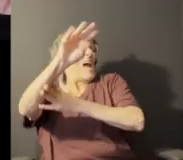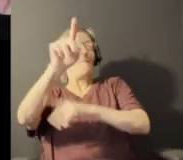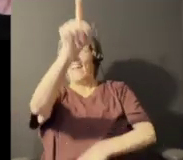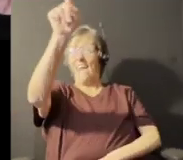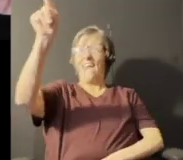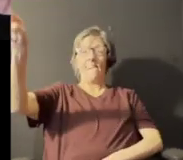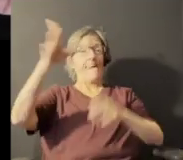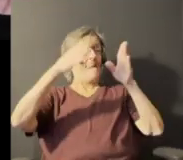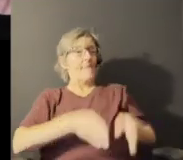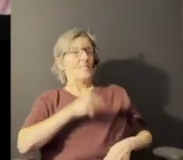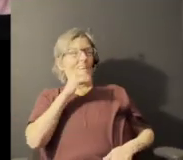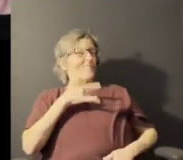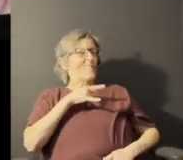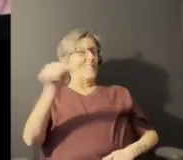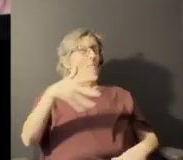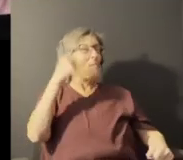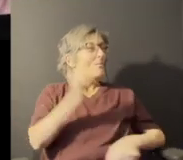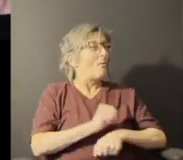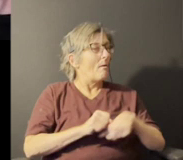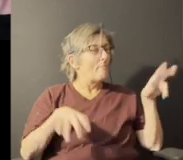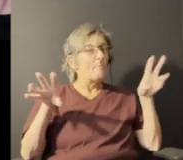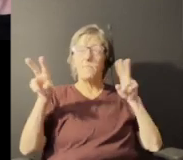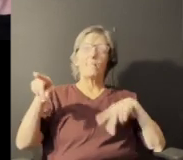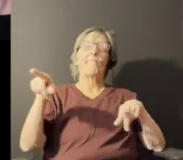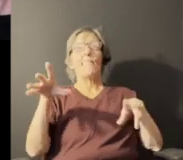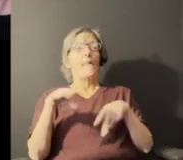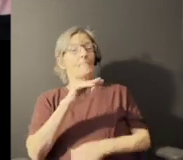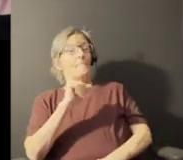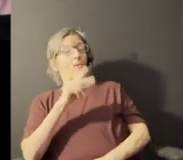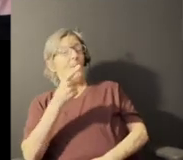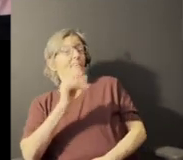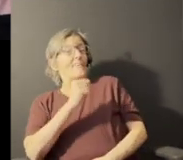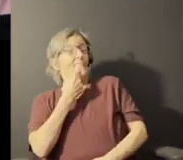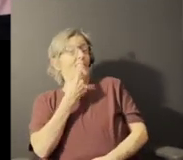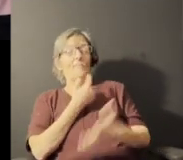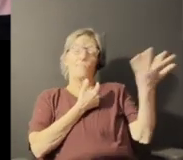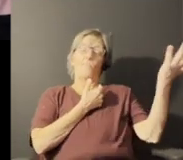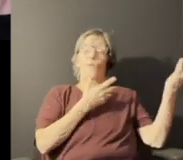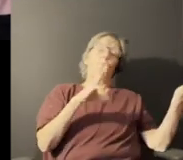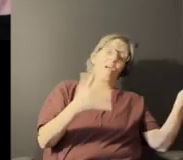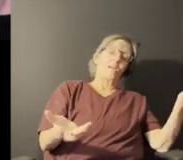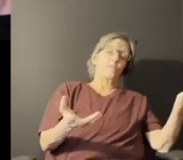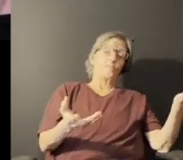acclaim, and the person did not feel like it was their best work. And Martha Graham saying,